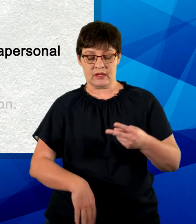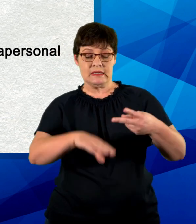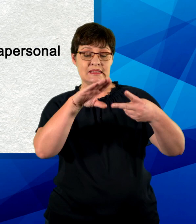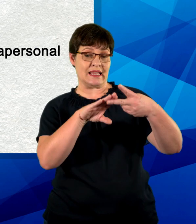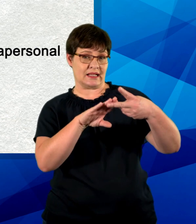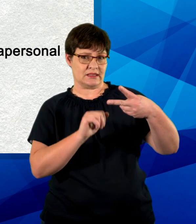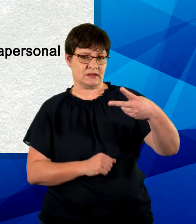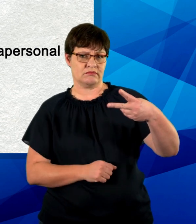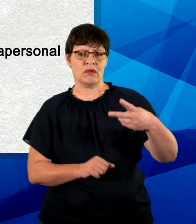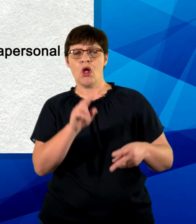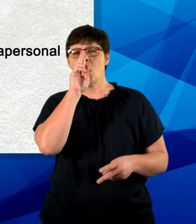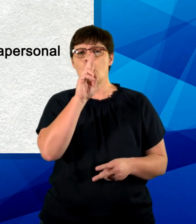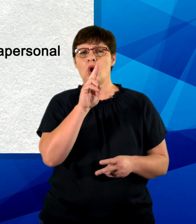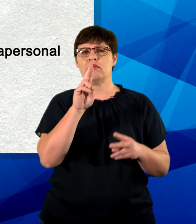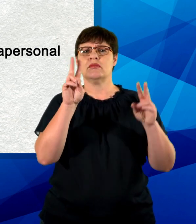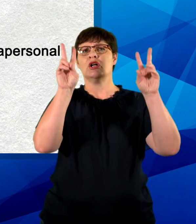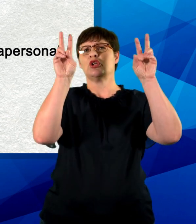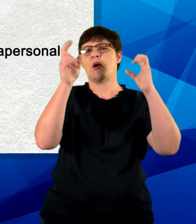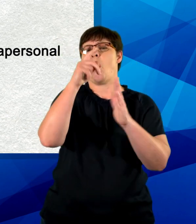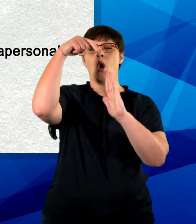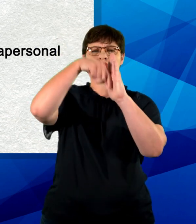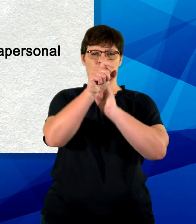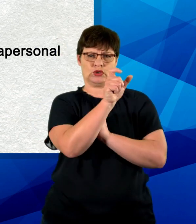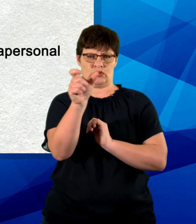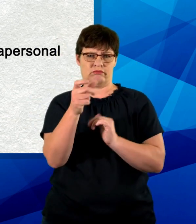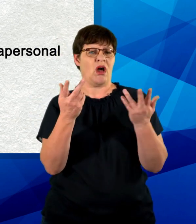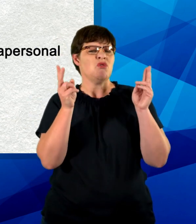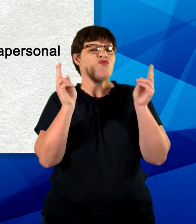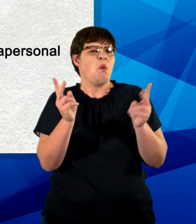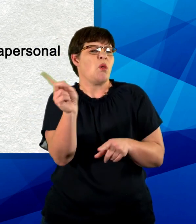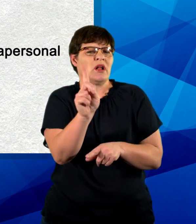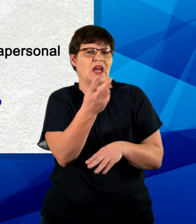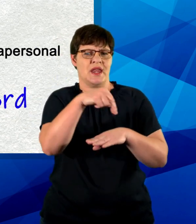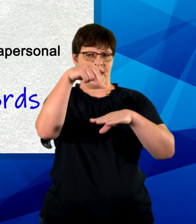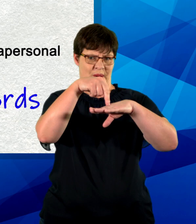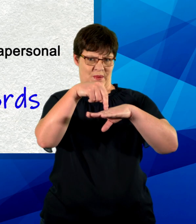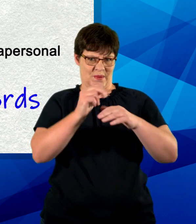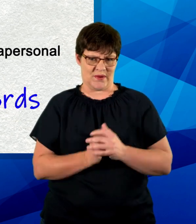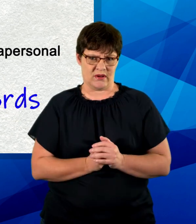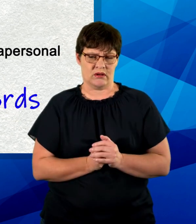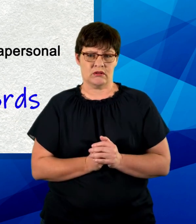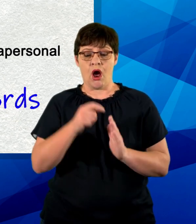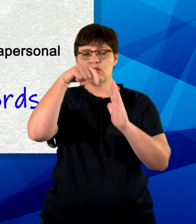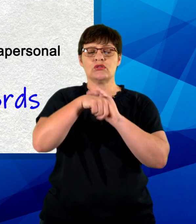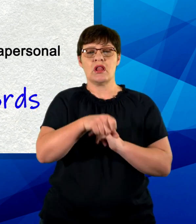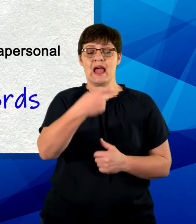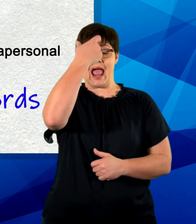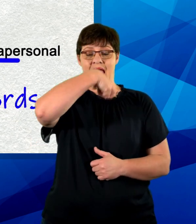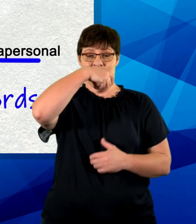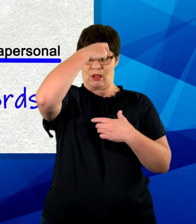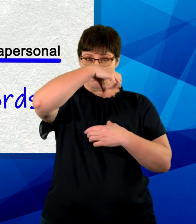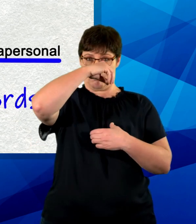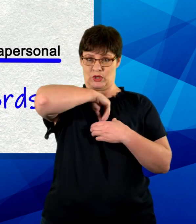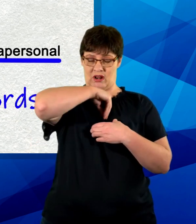Secondly, look for topic or content words, usually nouns. The content words are interpersonal